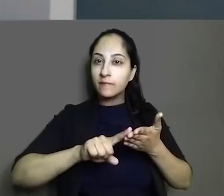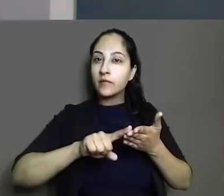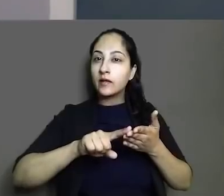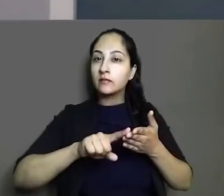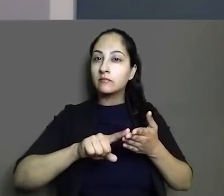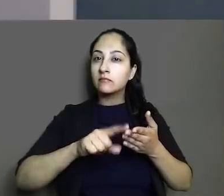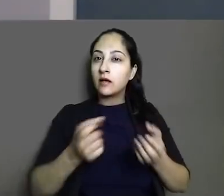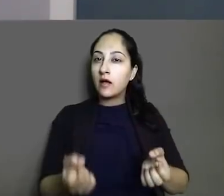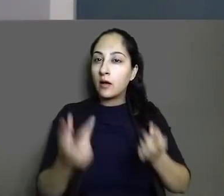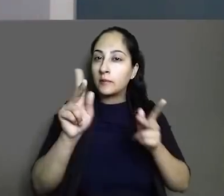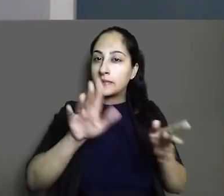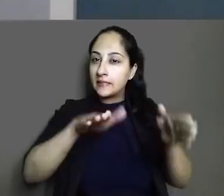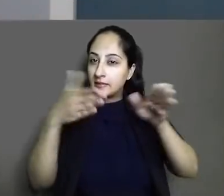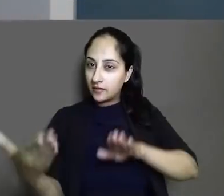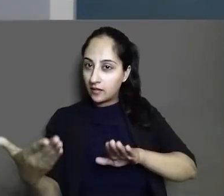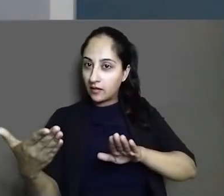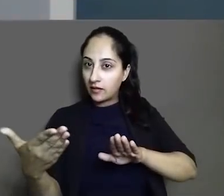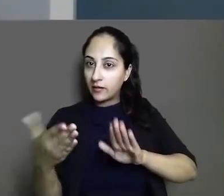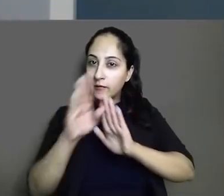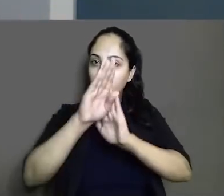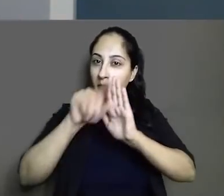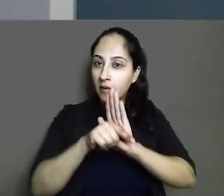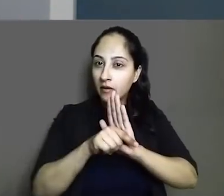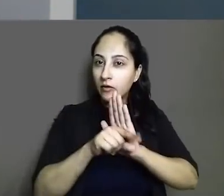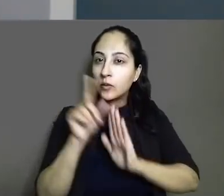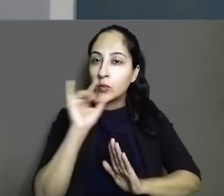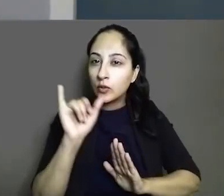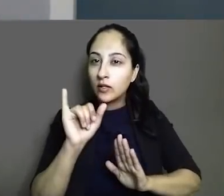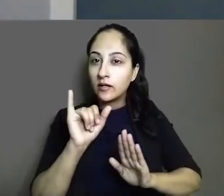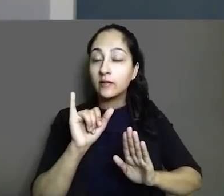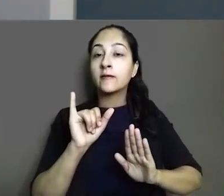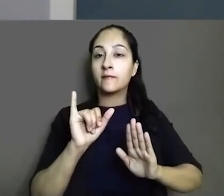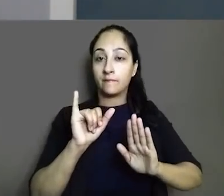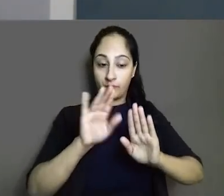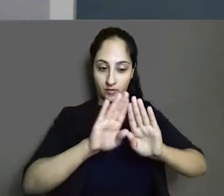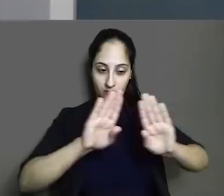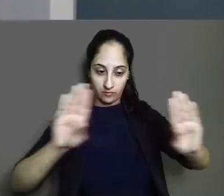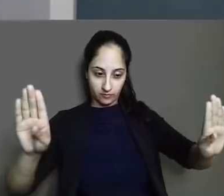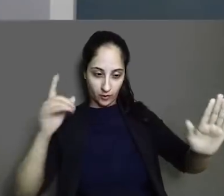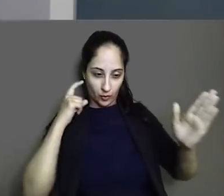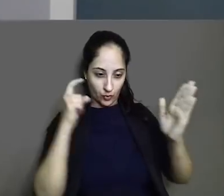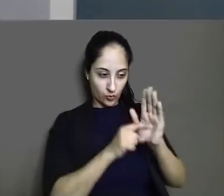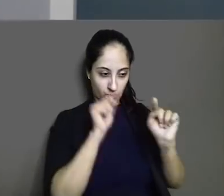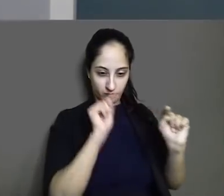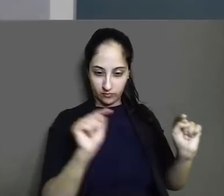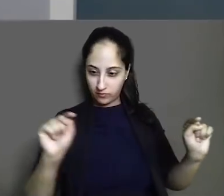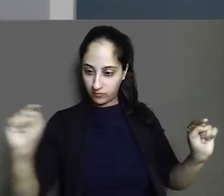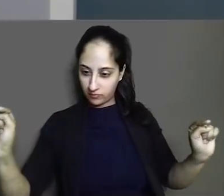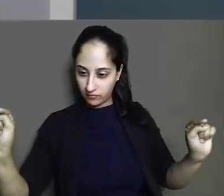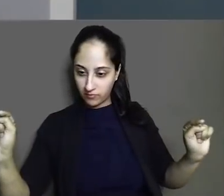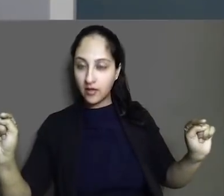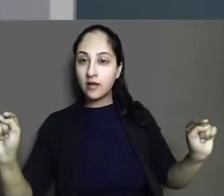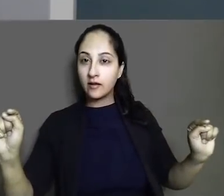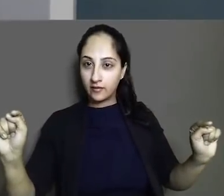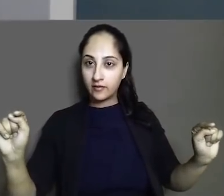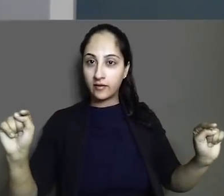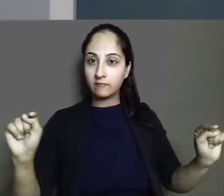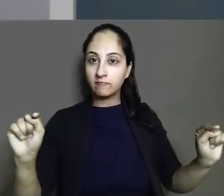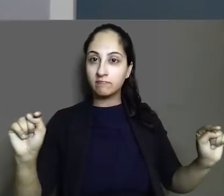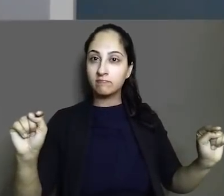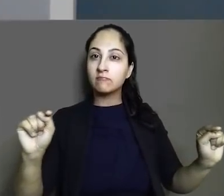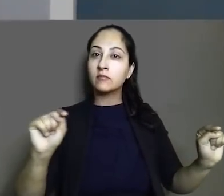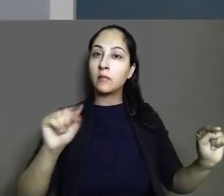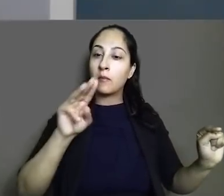at data on mortality rates from COVID-19 from across the country, we see that areas with the highest proportion of